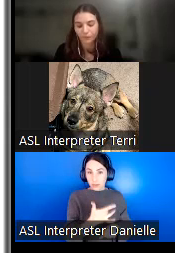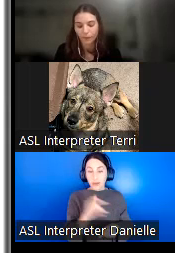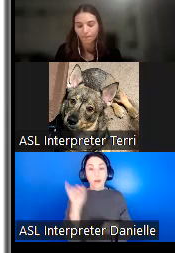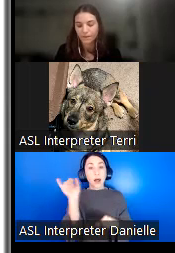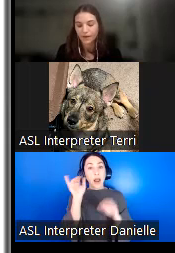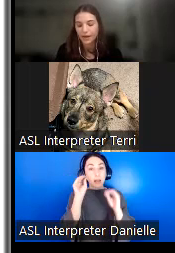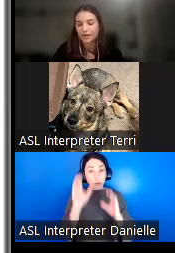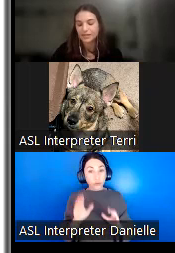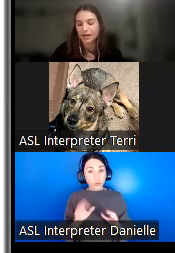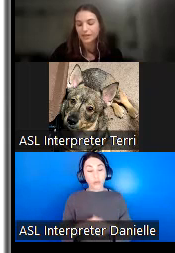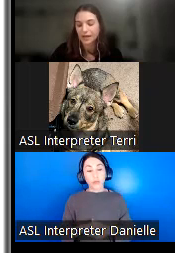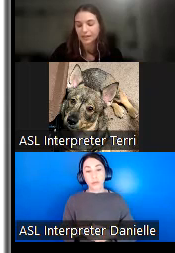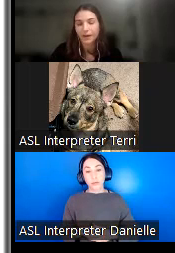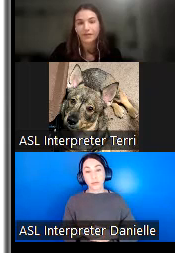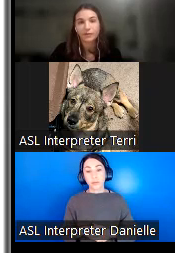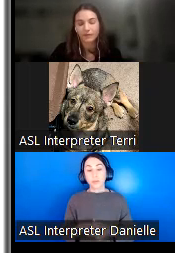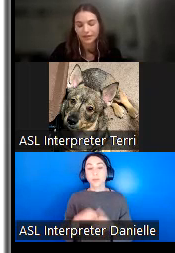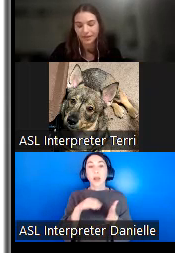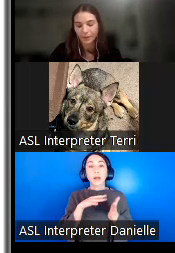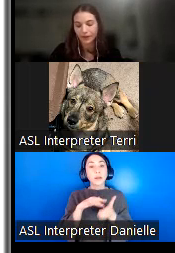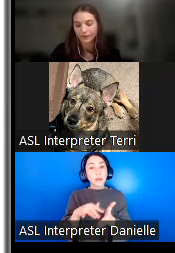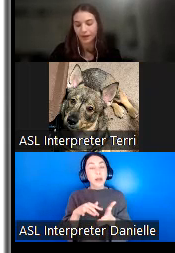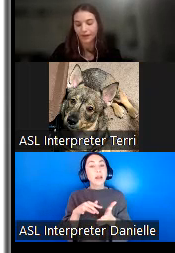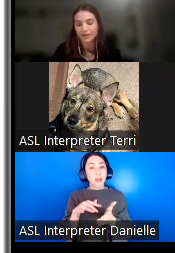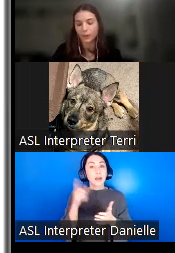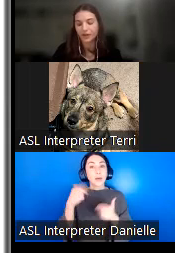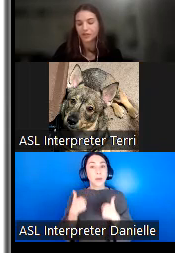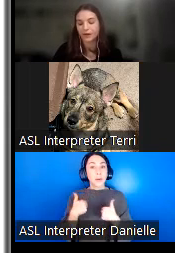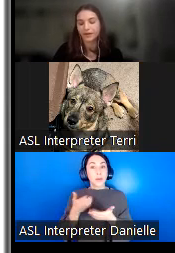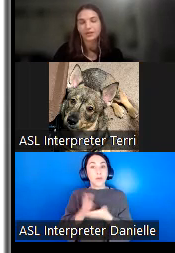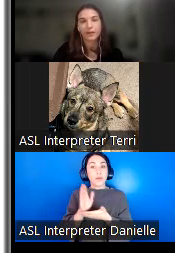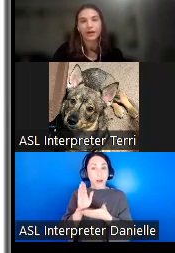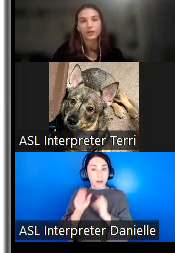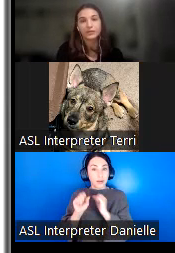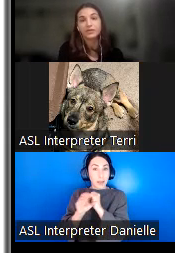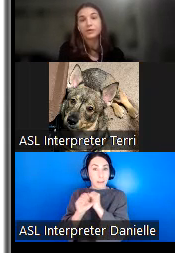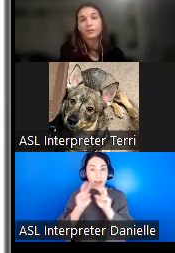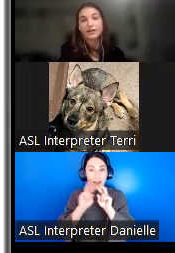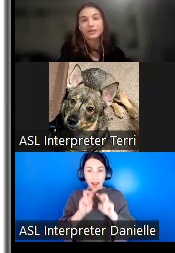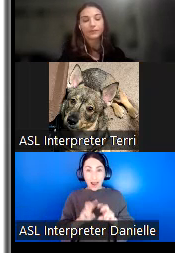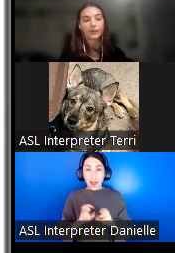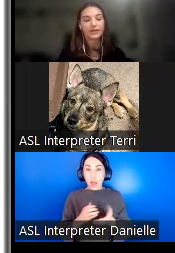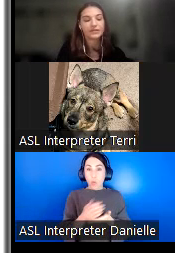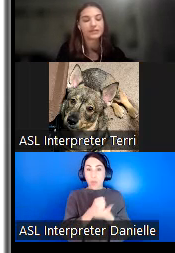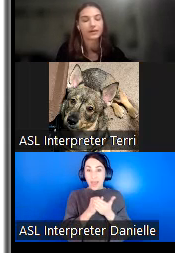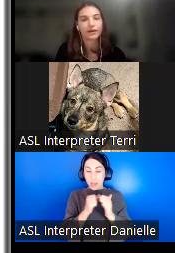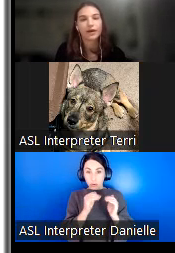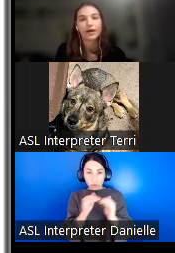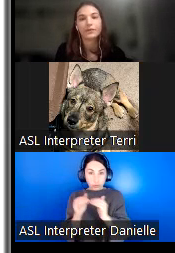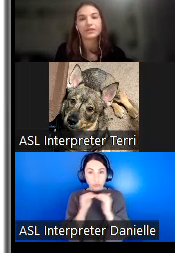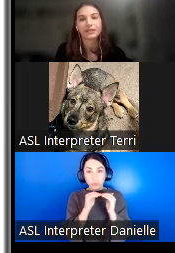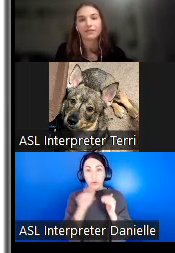teachers. In a study conducted by the Human Rights Campaign analyzing wage disparities among LGBTQ+